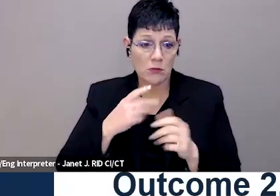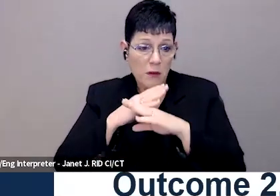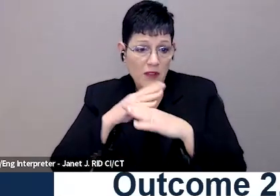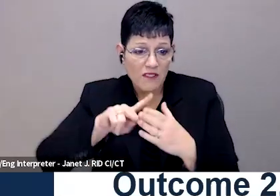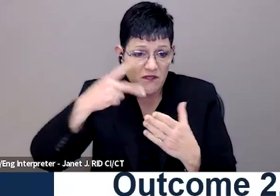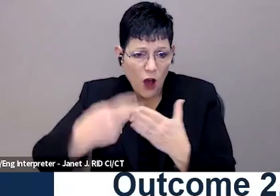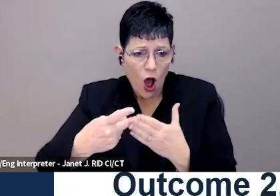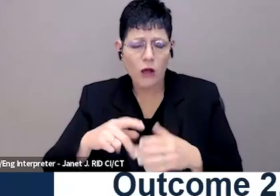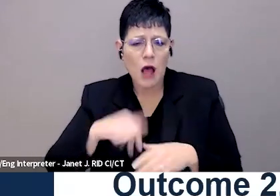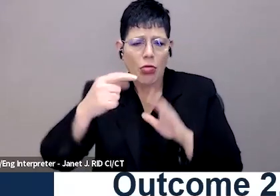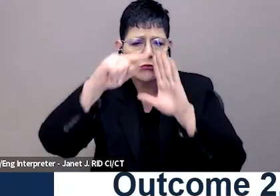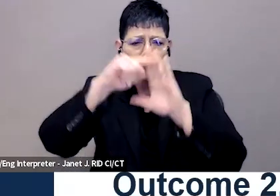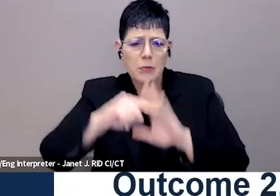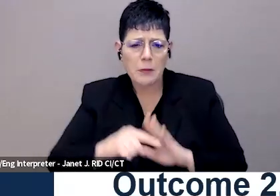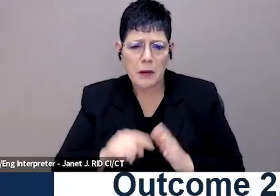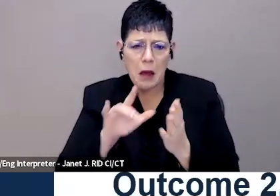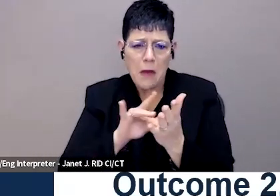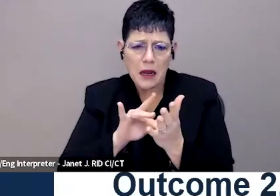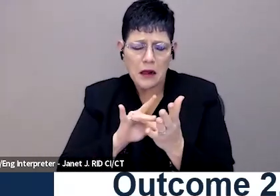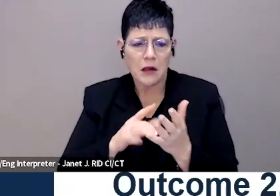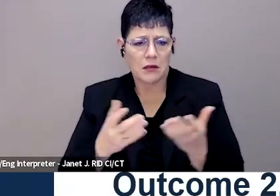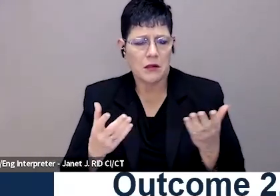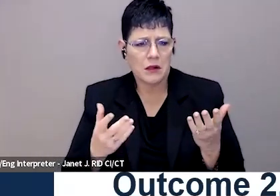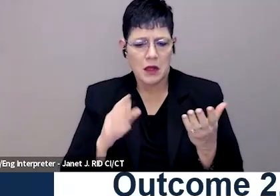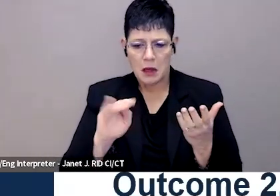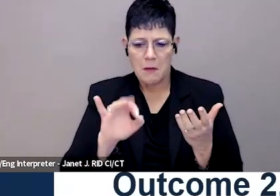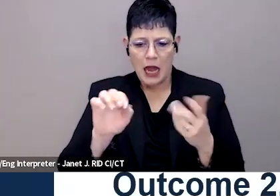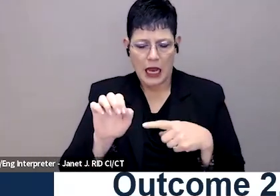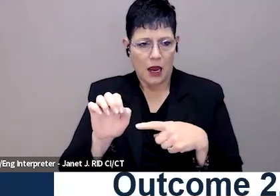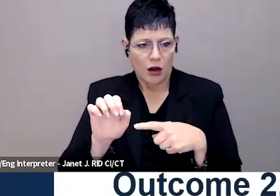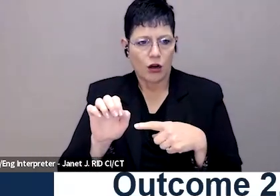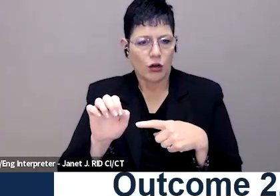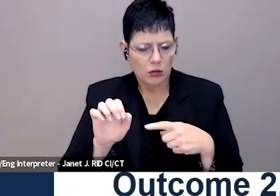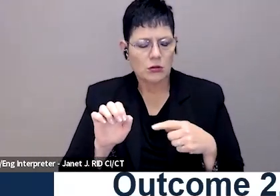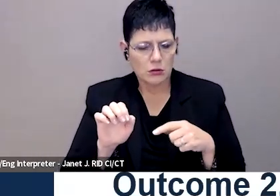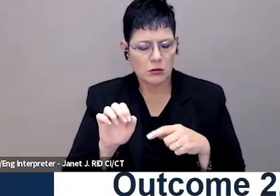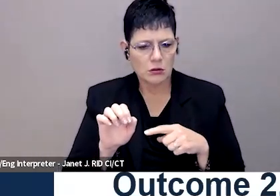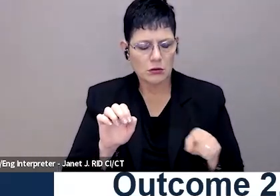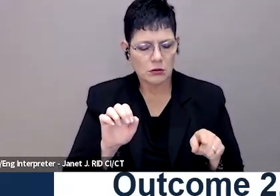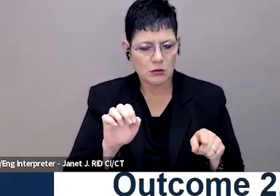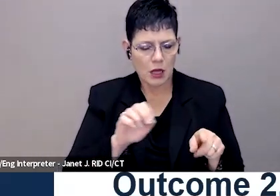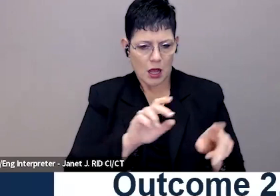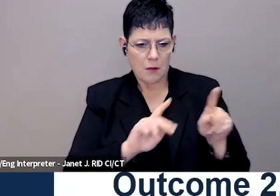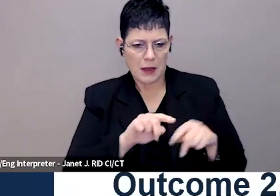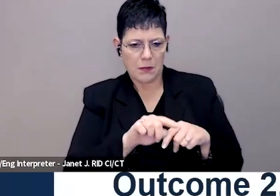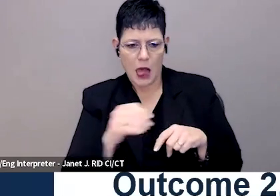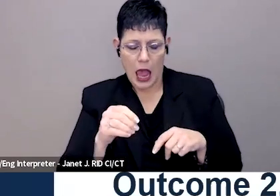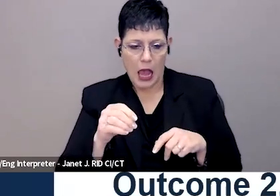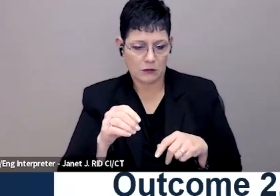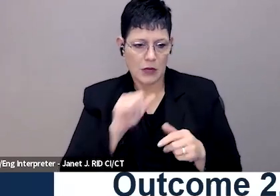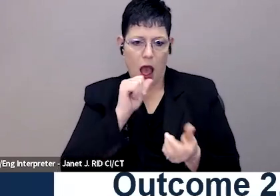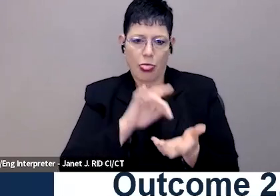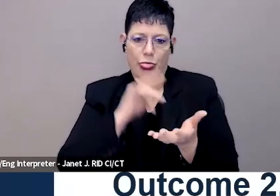other adverse health consequences, things that are bad for people on Medicare, their family caregivers, and Medicare and taxpayer